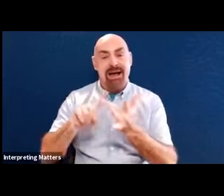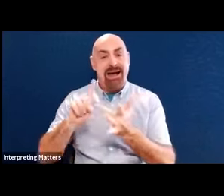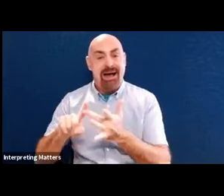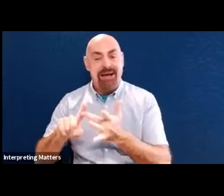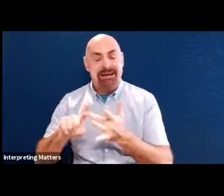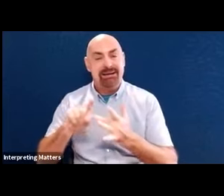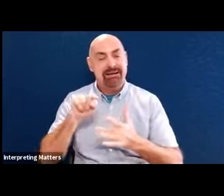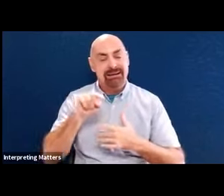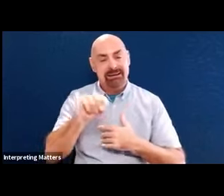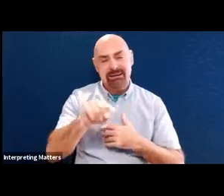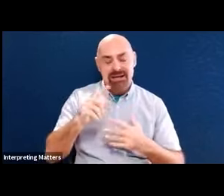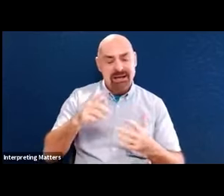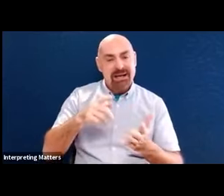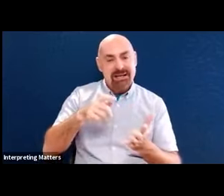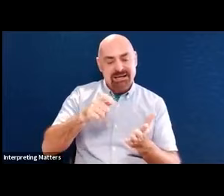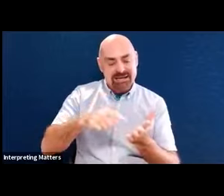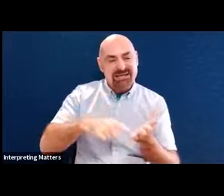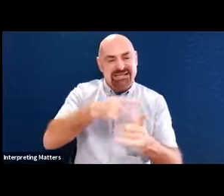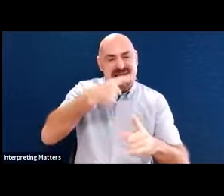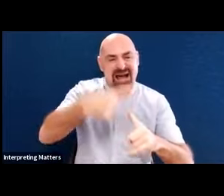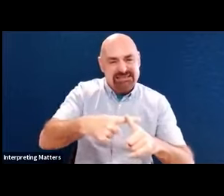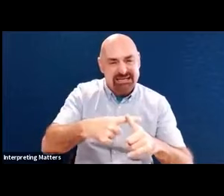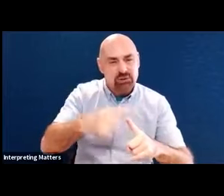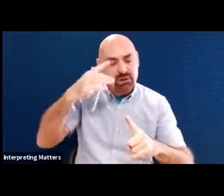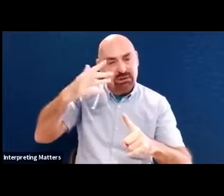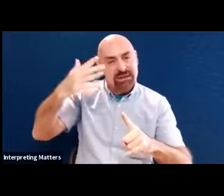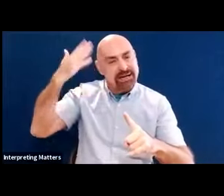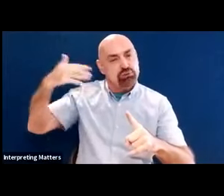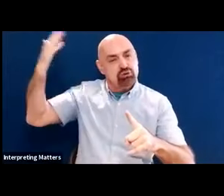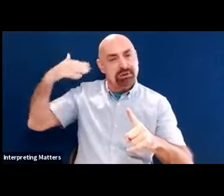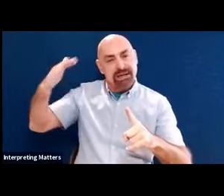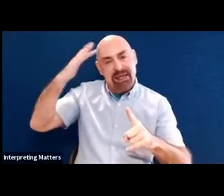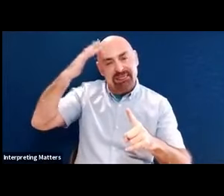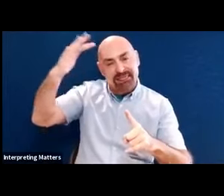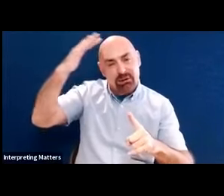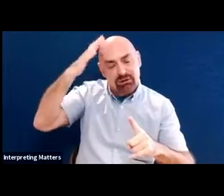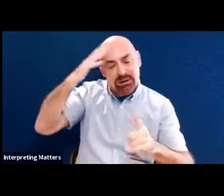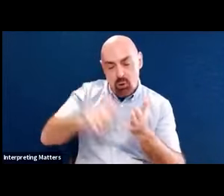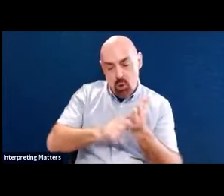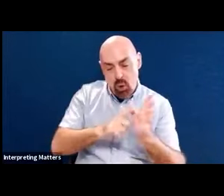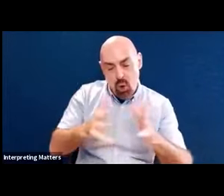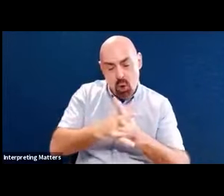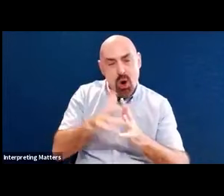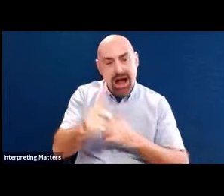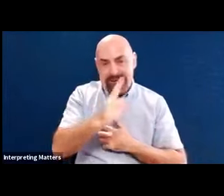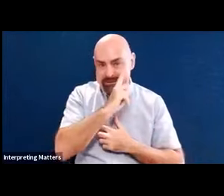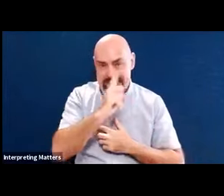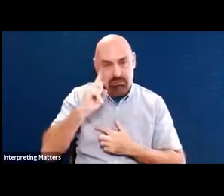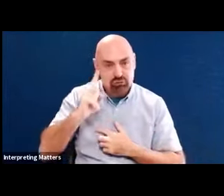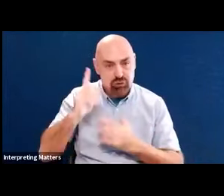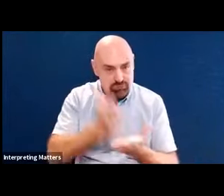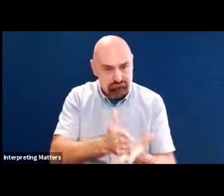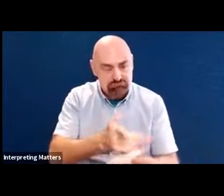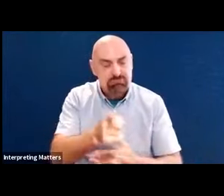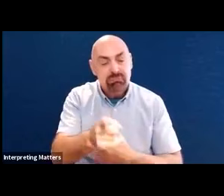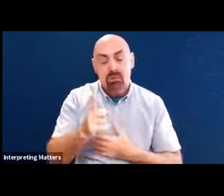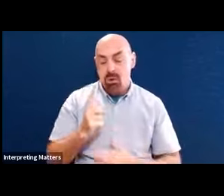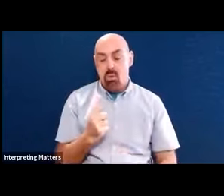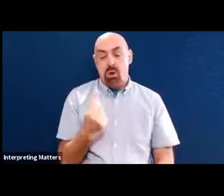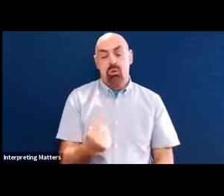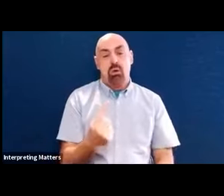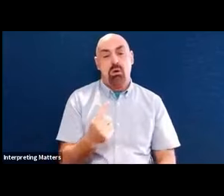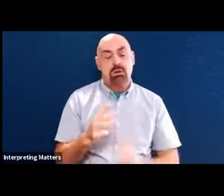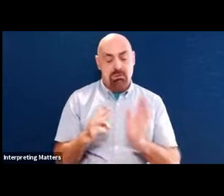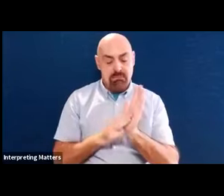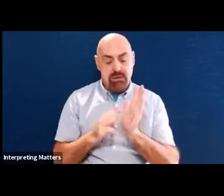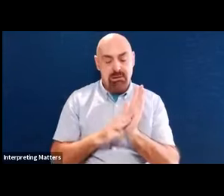is entitled Taxation History, Theory, Law and Administration. And it will take place at 1 p.m. on Monday, the